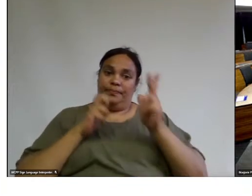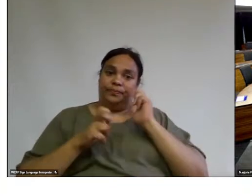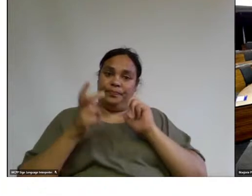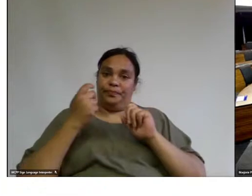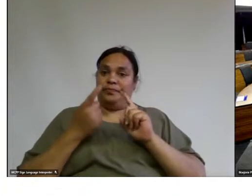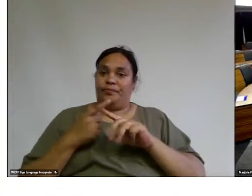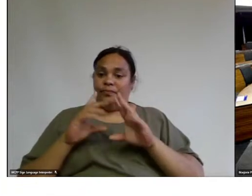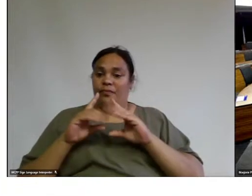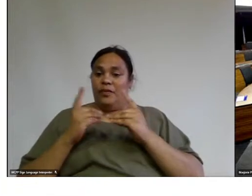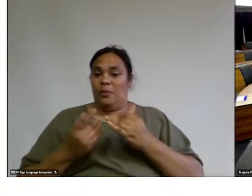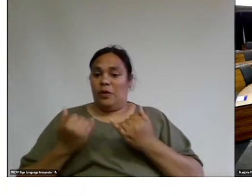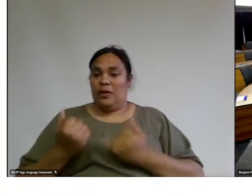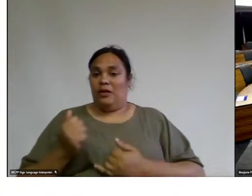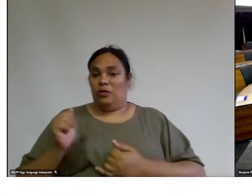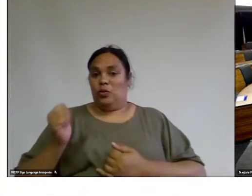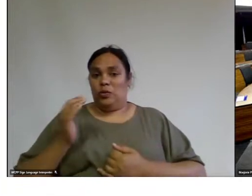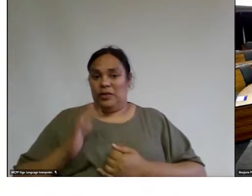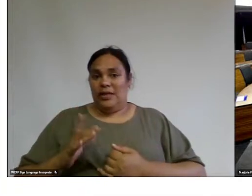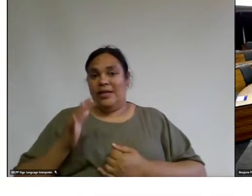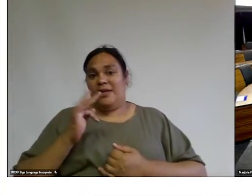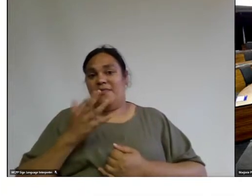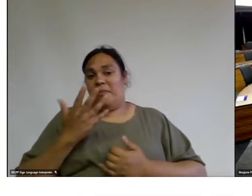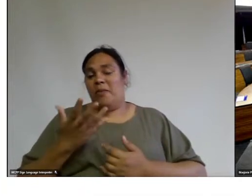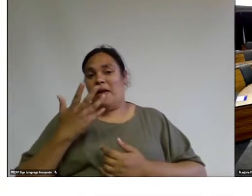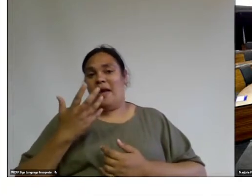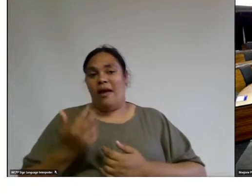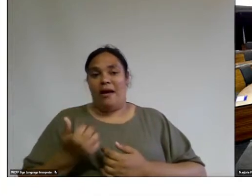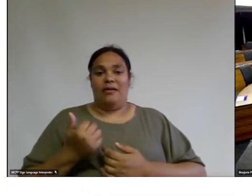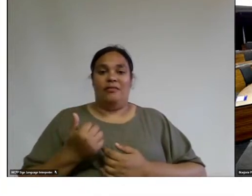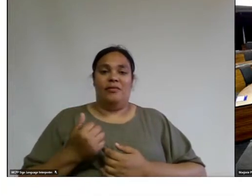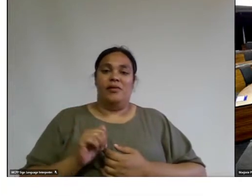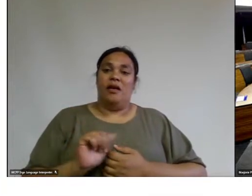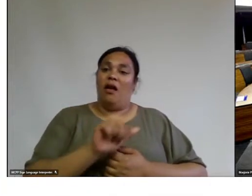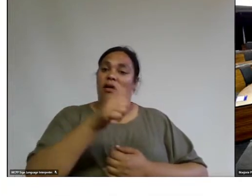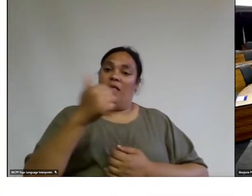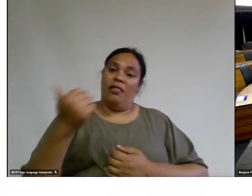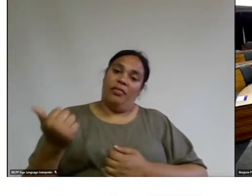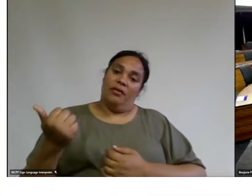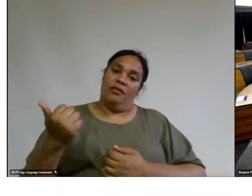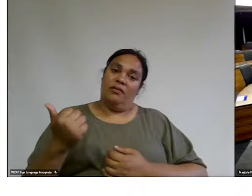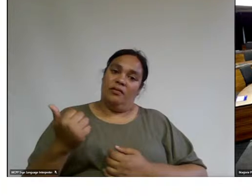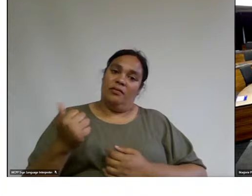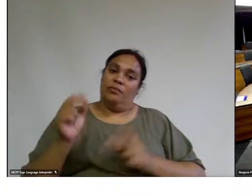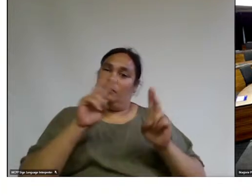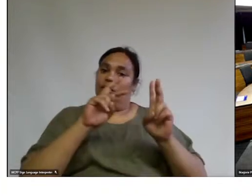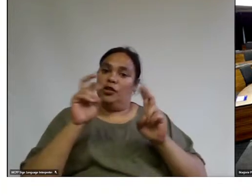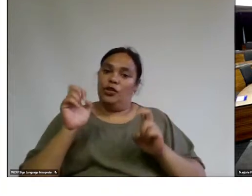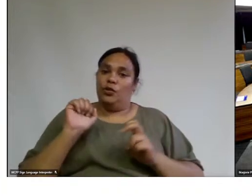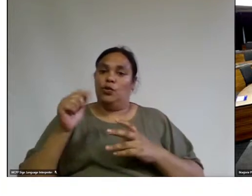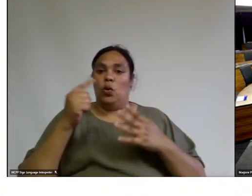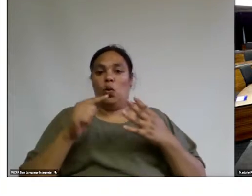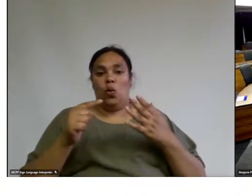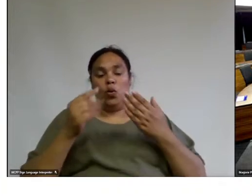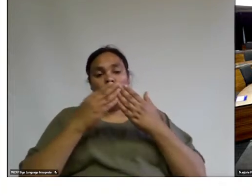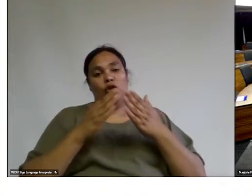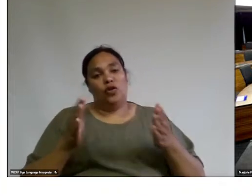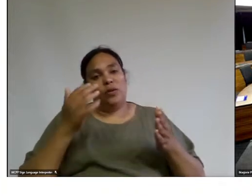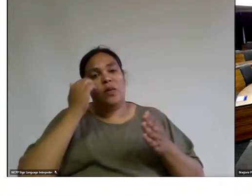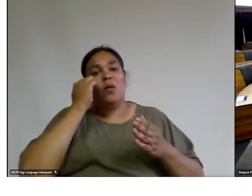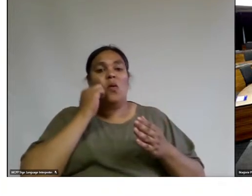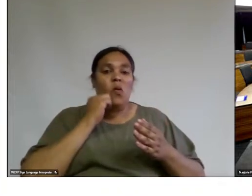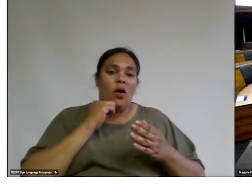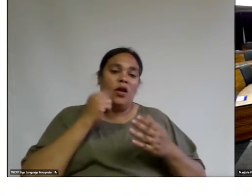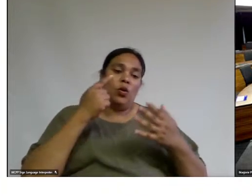the department side, if there's going to be the other issues that the Auditor General wants